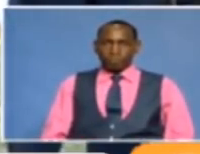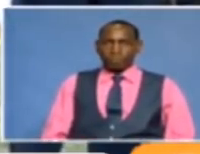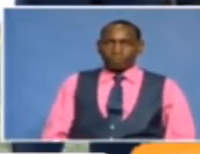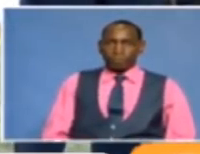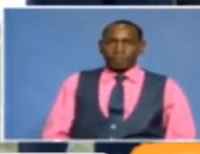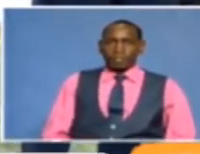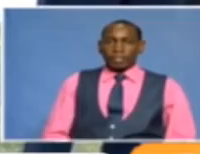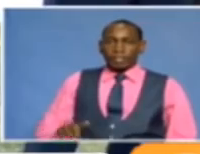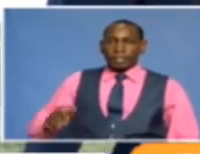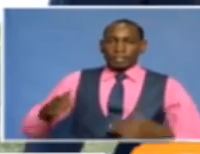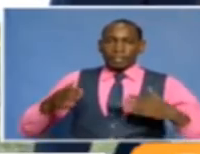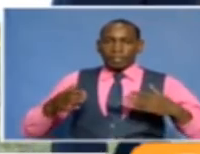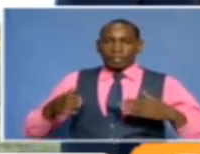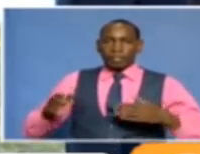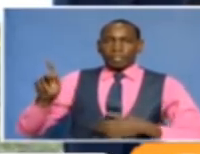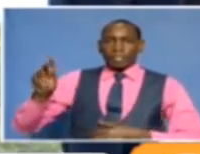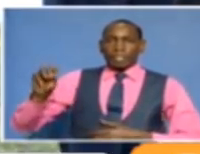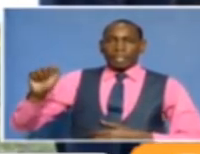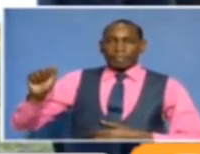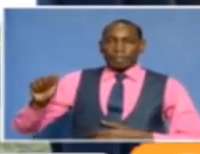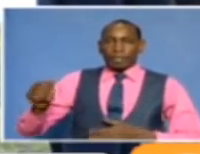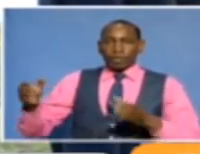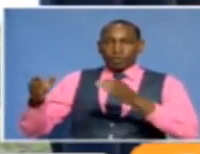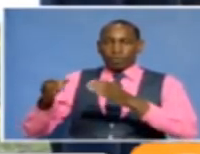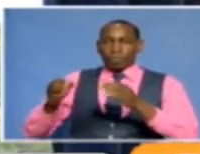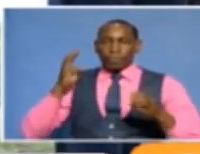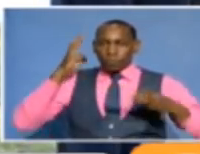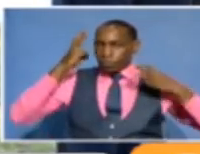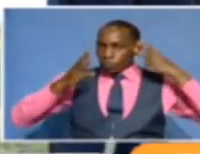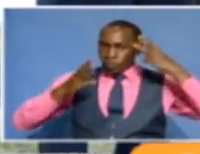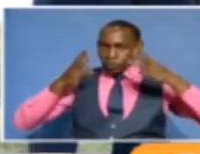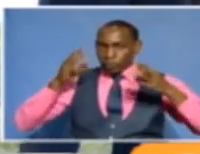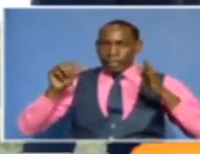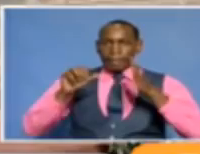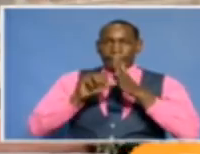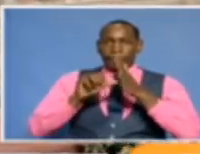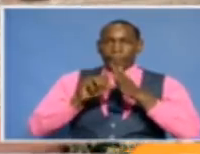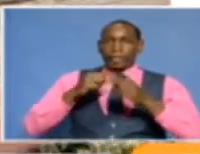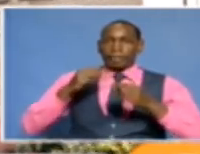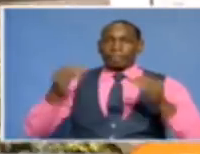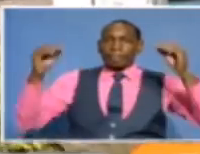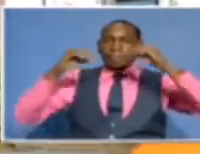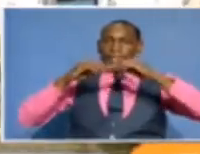KMA Residents Association is a worried lot. A crisis meeting is underway.